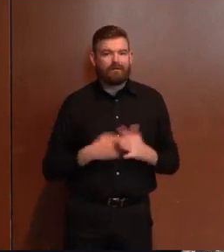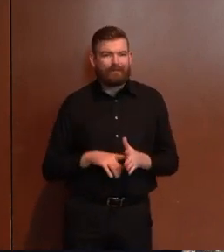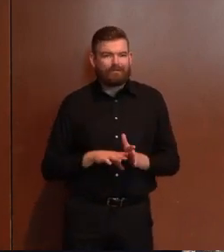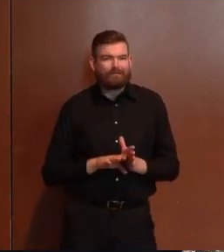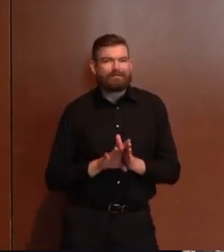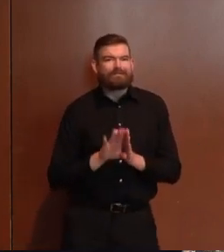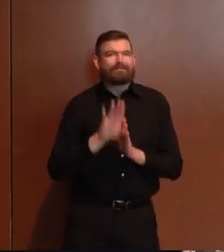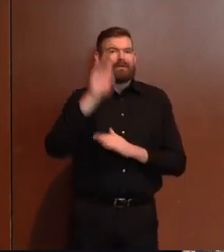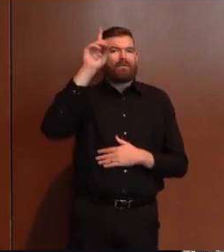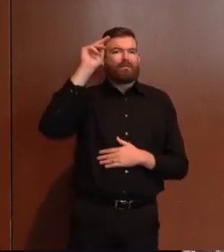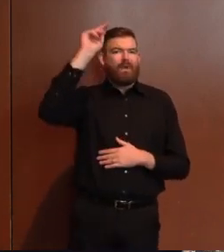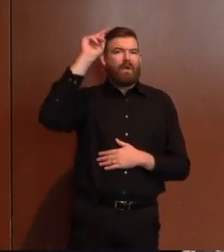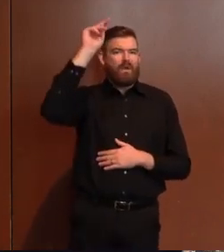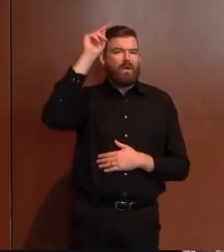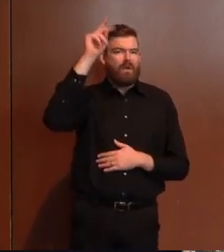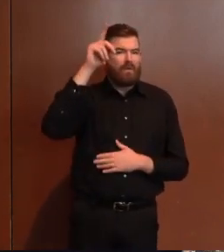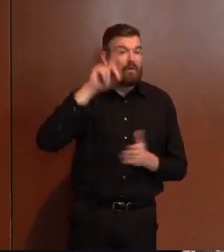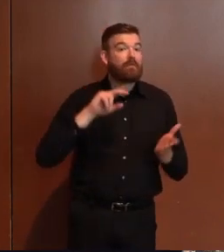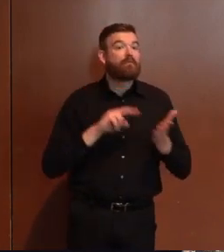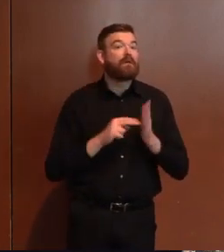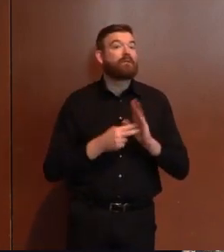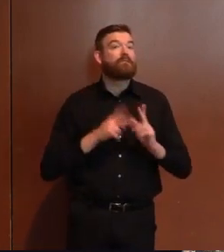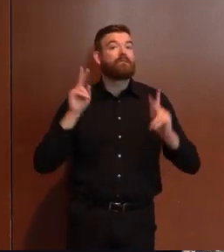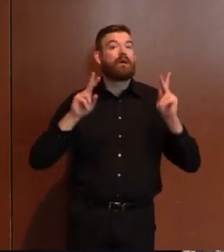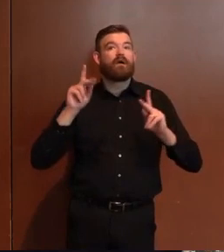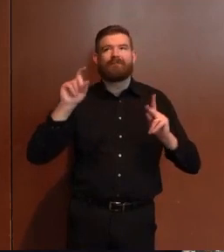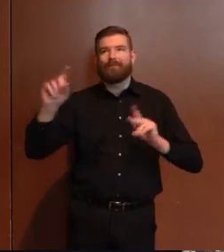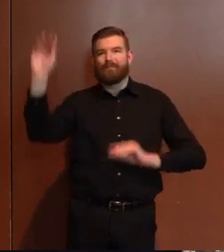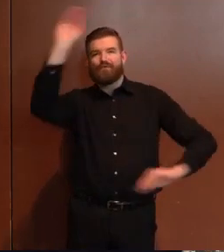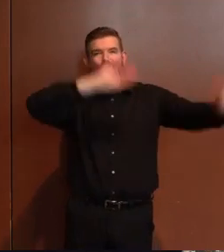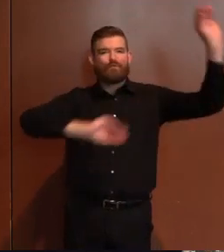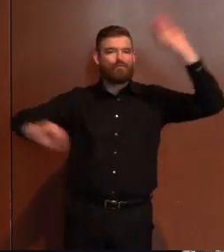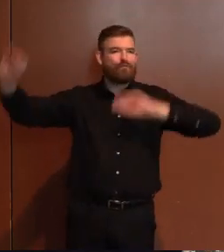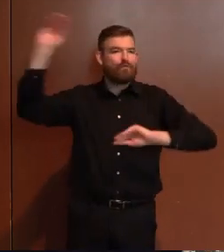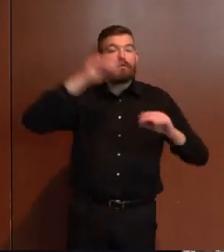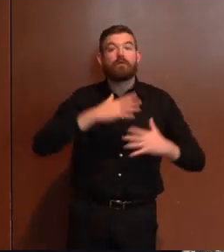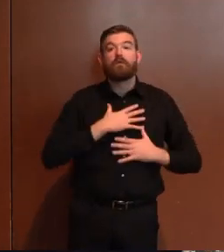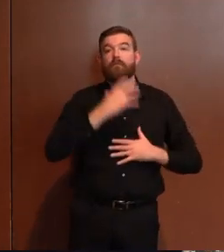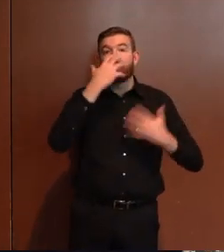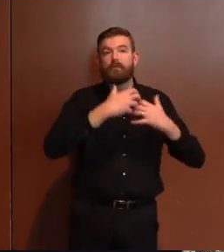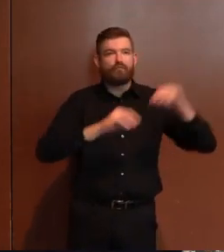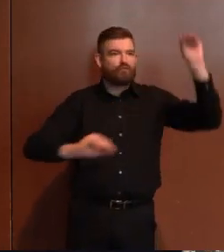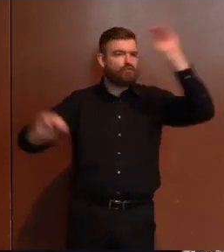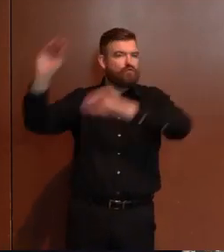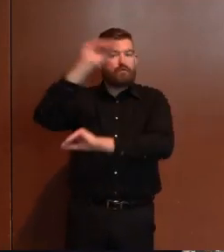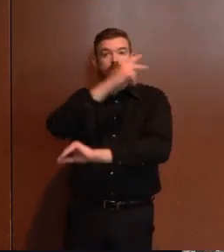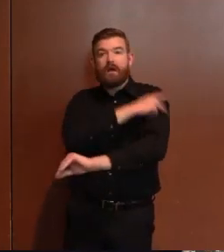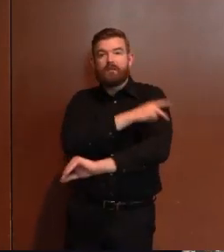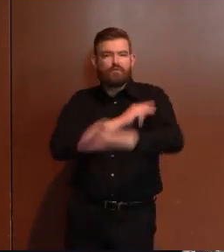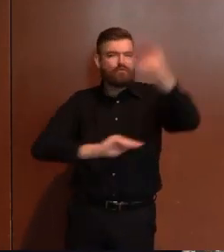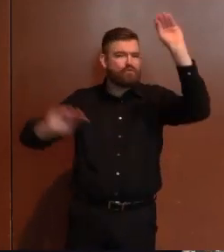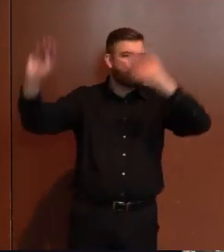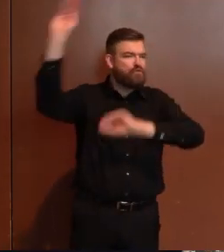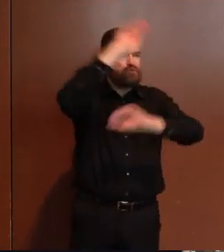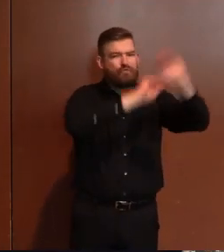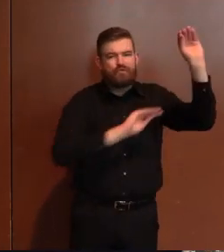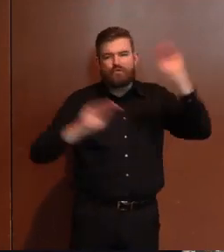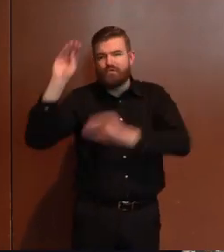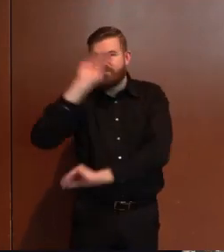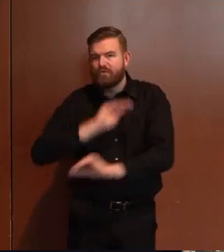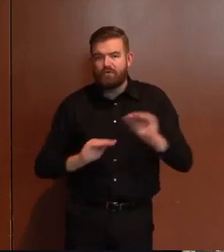to have a lot of movement of supplies, equipment, and patients so that people get taken care of. We monitor